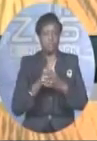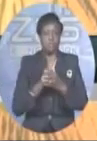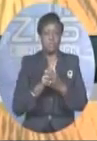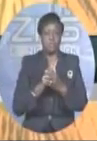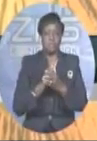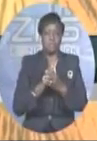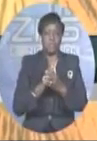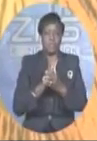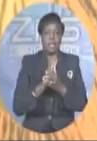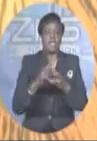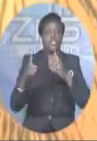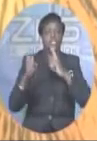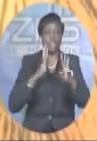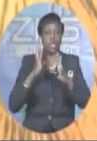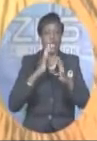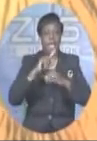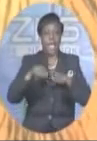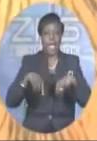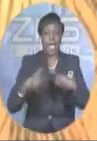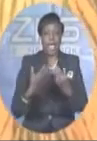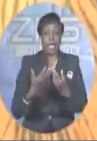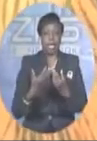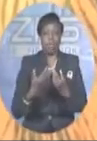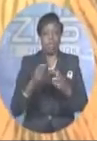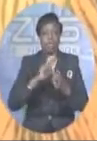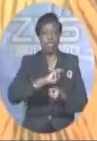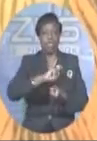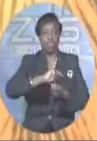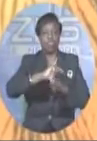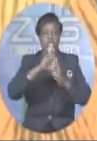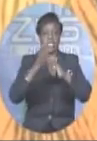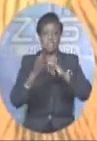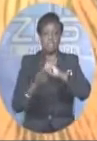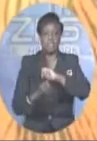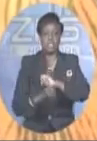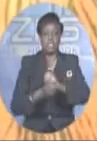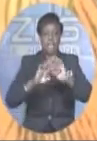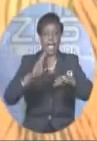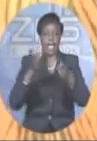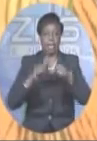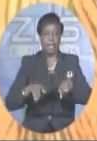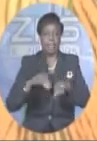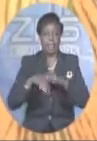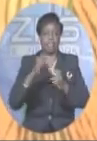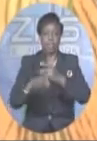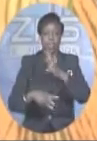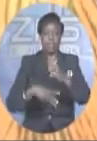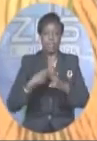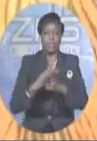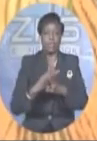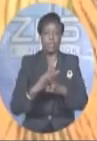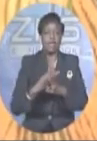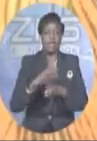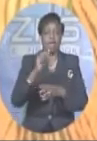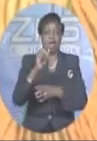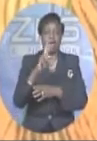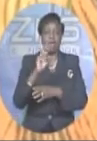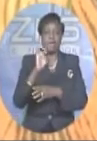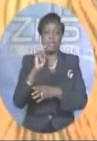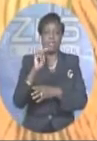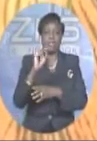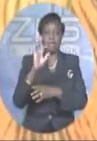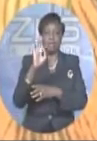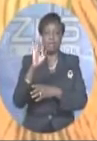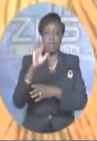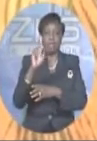discussing how the digital transformation that's ongoing in the world, things like artificial intelligence,